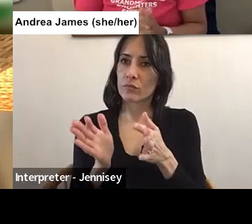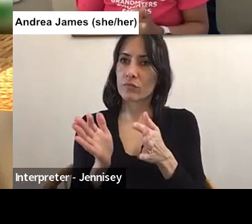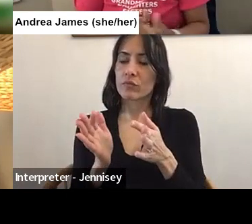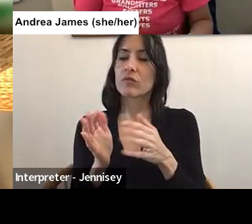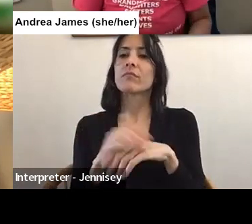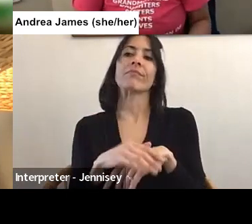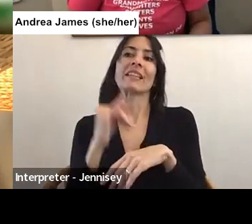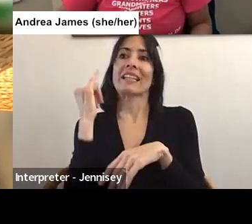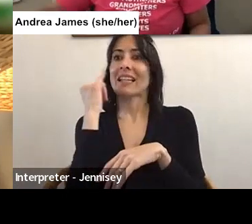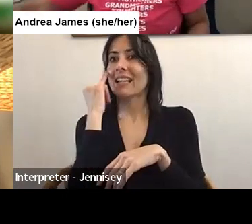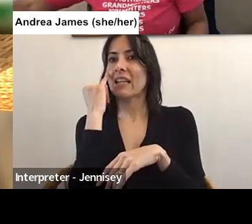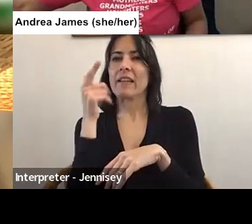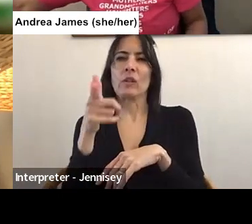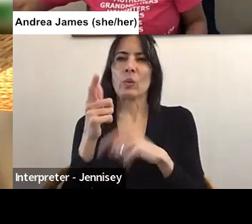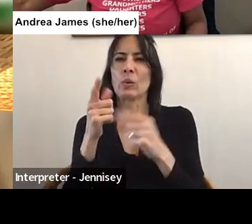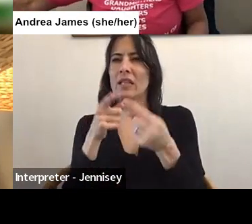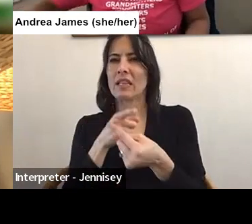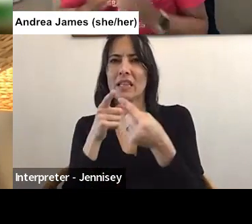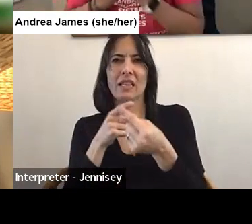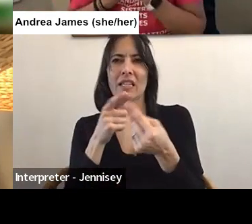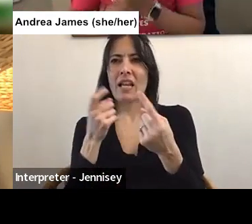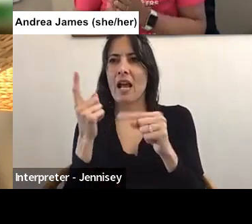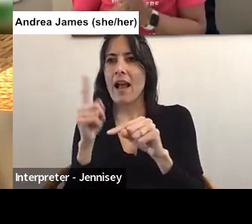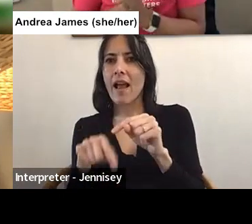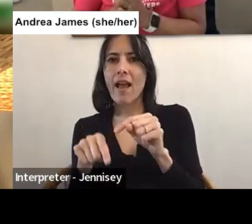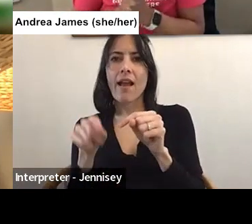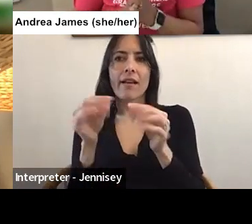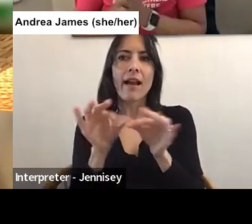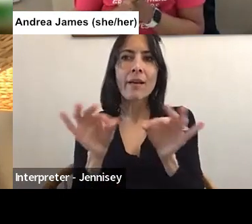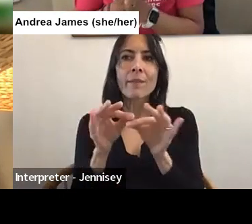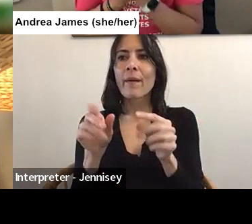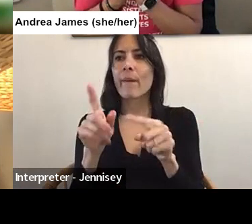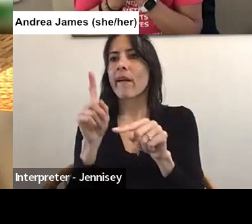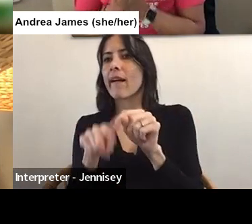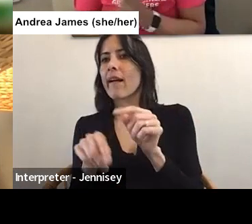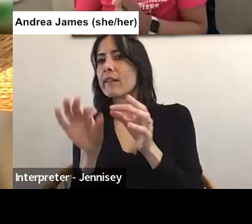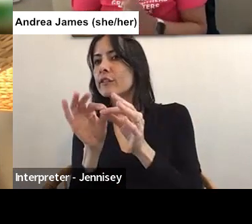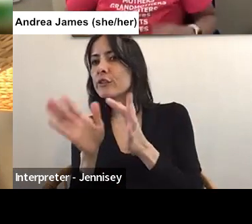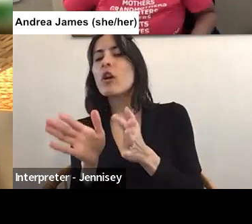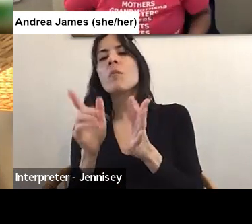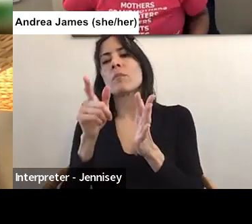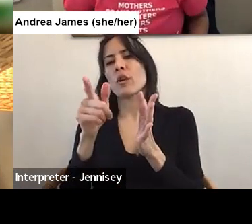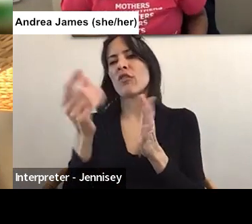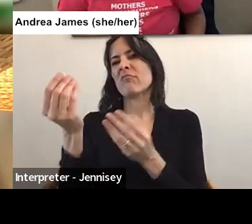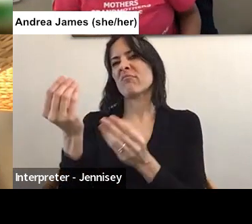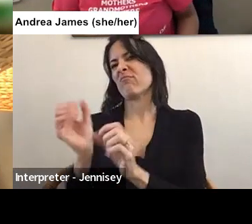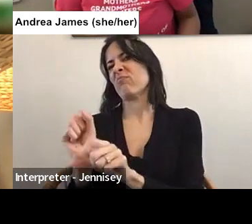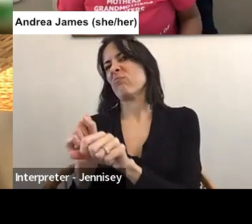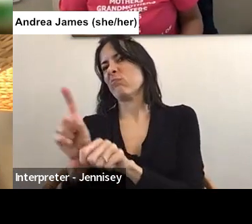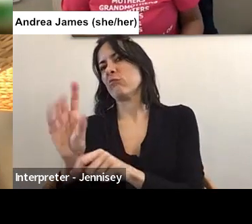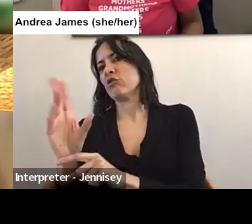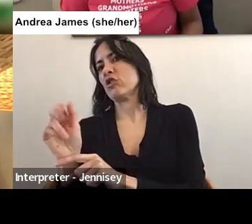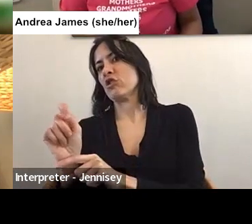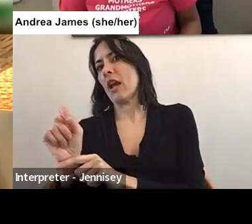time you're having trouble with access, please let us know in the chat, and one of our team members will do our best to try to address the